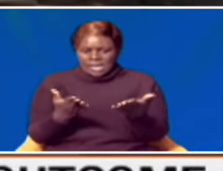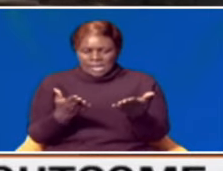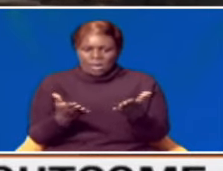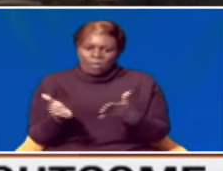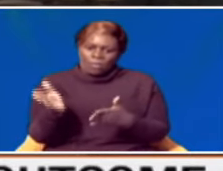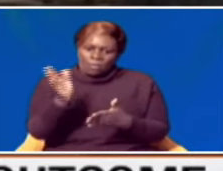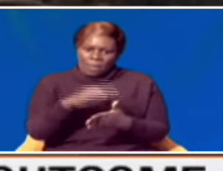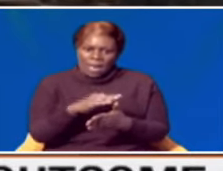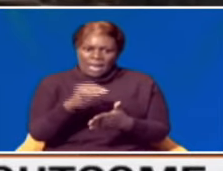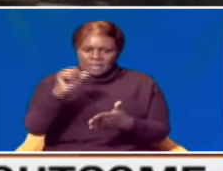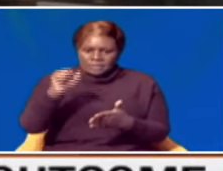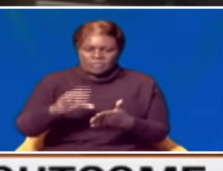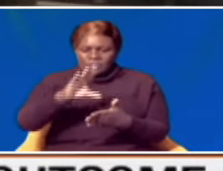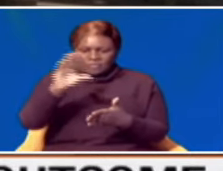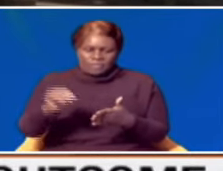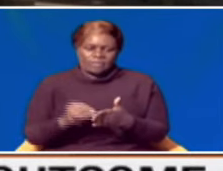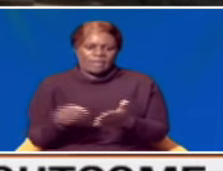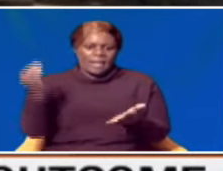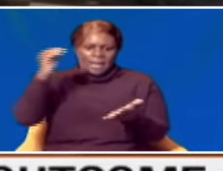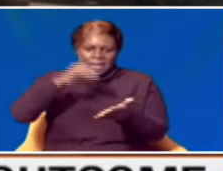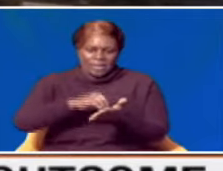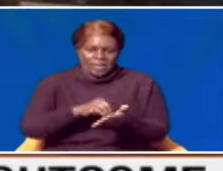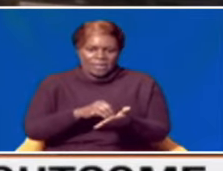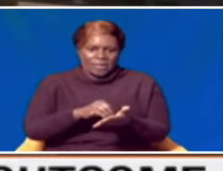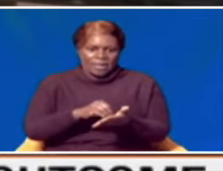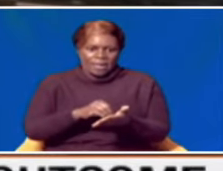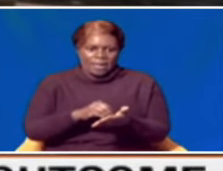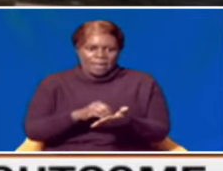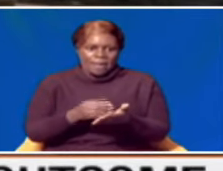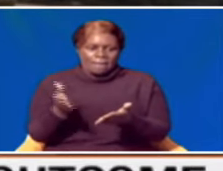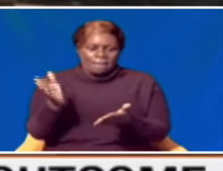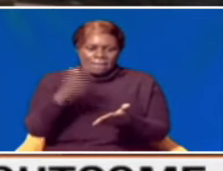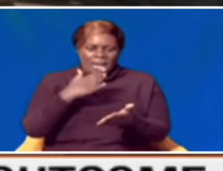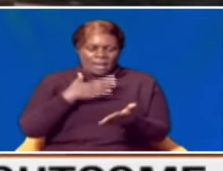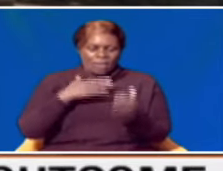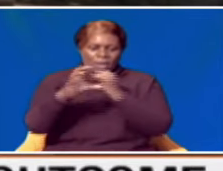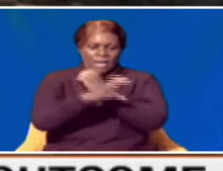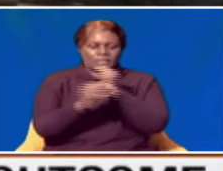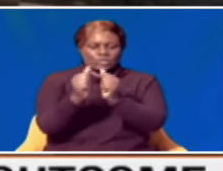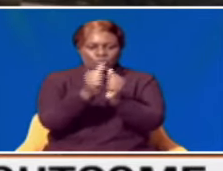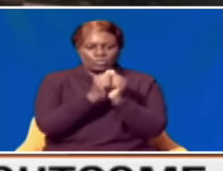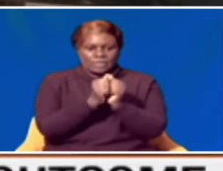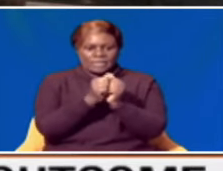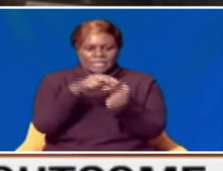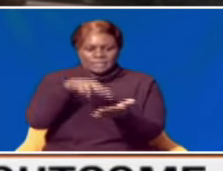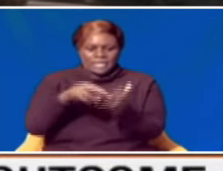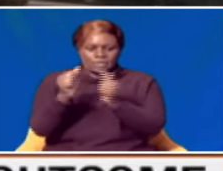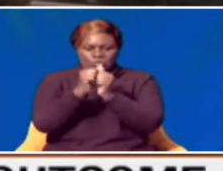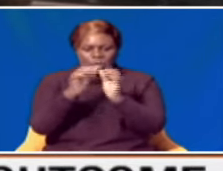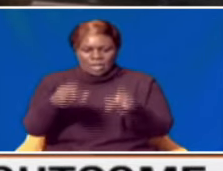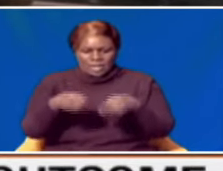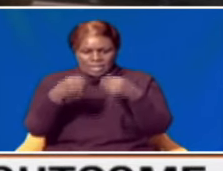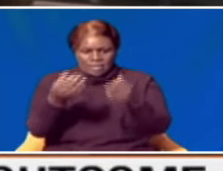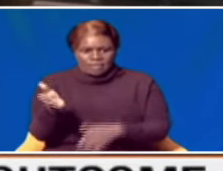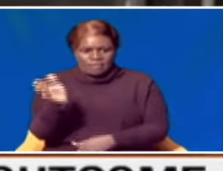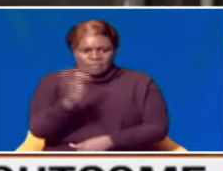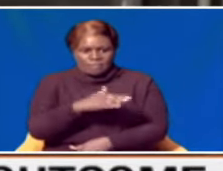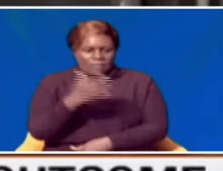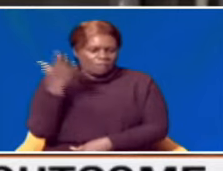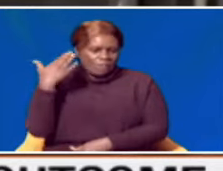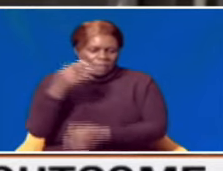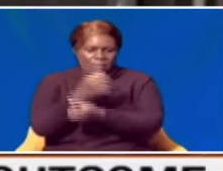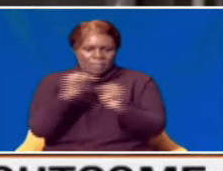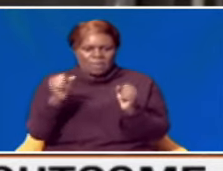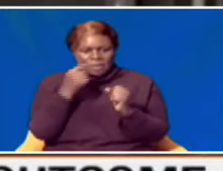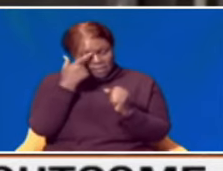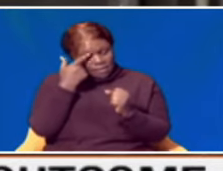let South Africa run again, once again. Let's bring our country back together. Let's stand united and give it back to the former president.